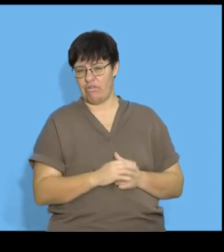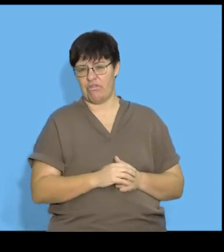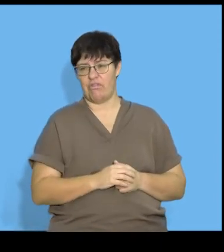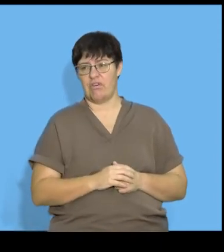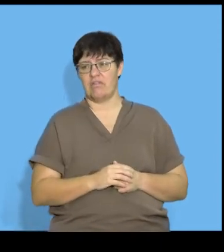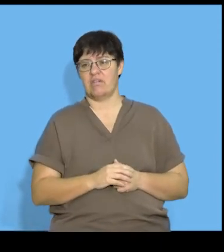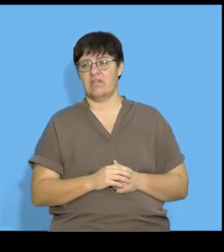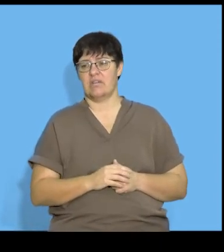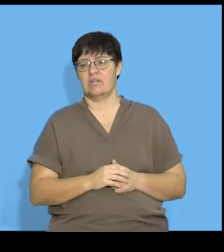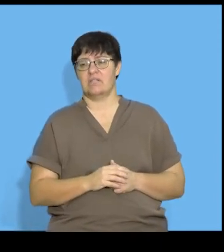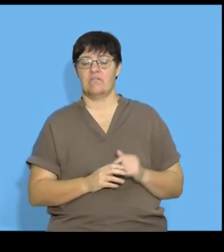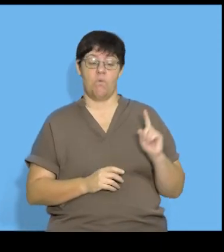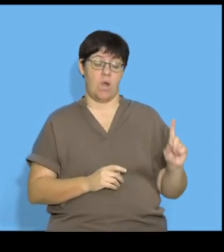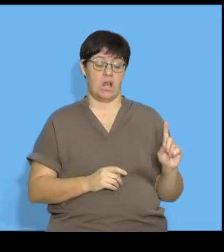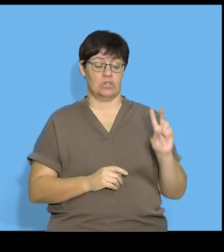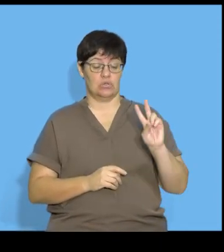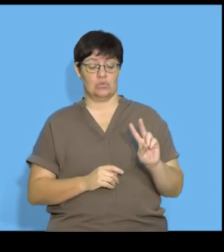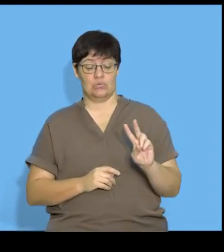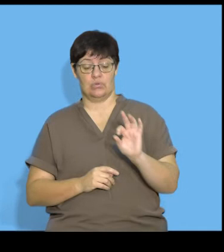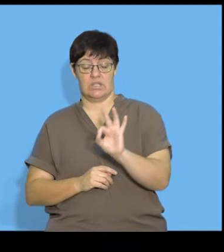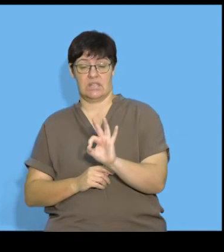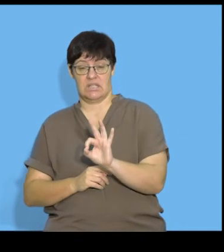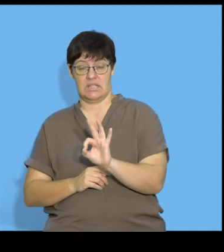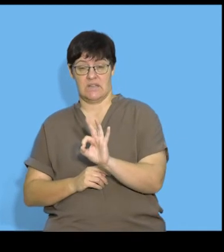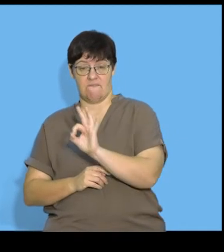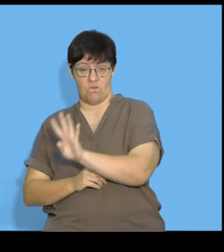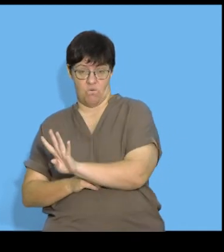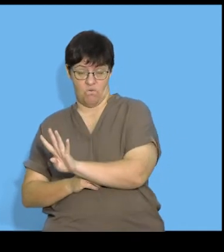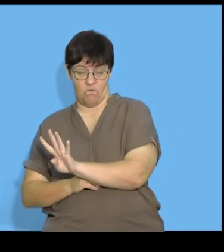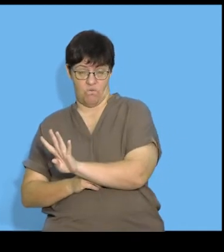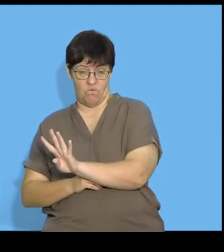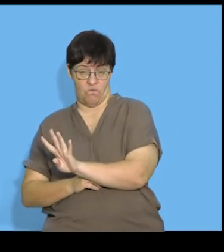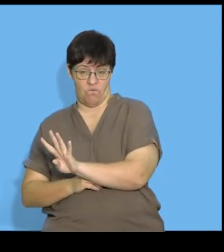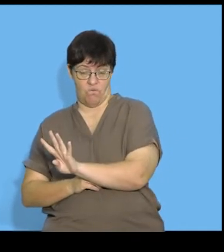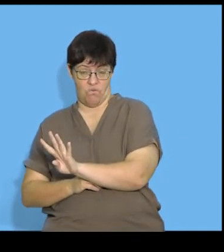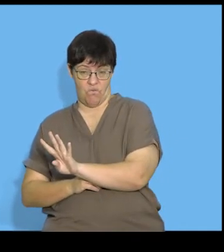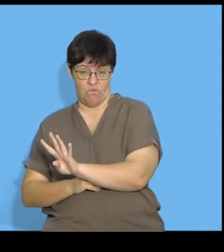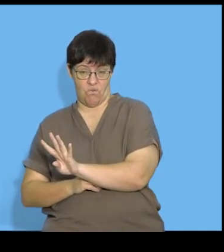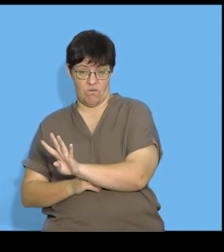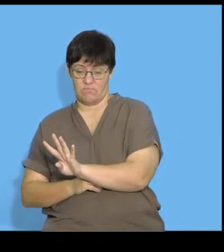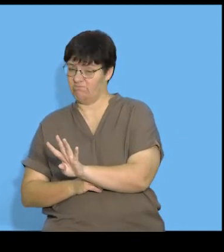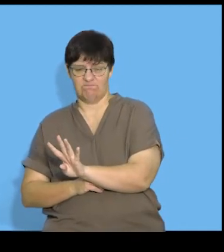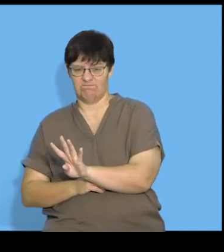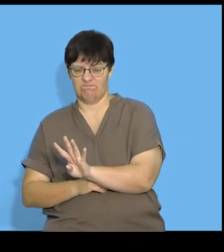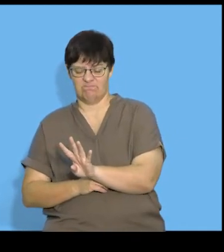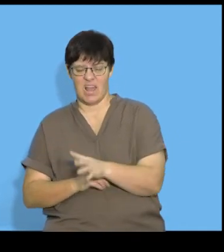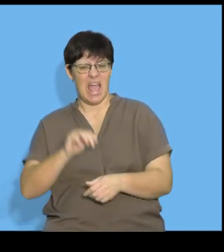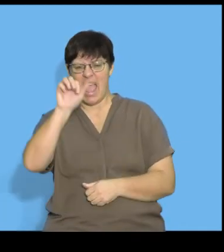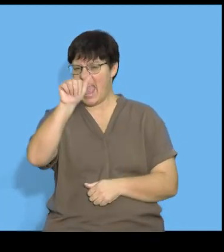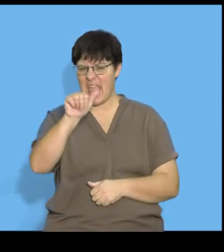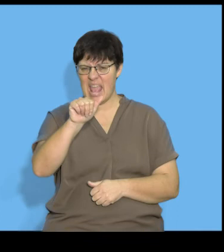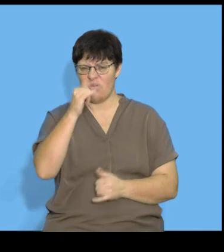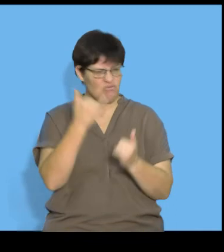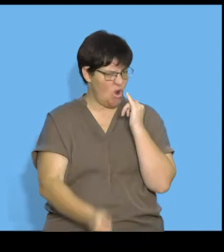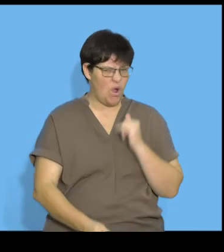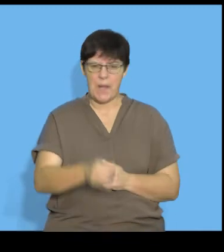1, 2, 3, fourth option, neither, not A nor B is